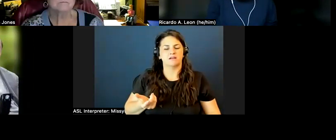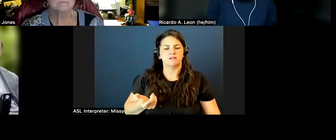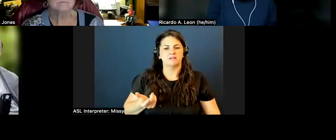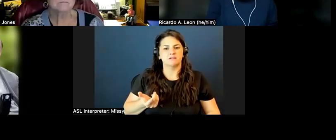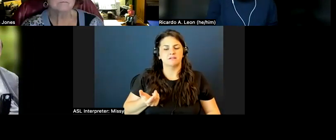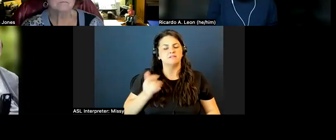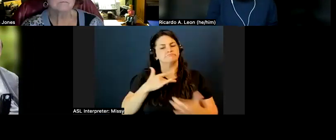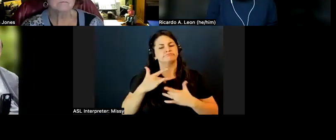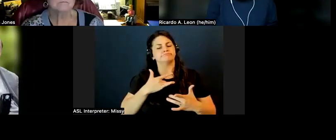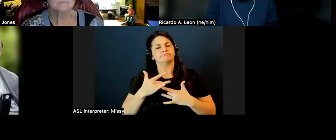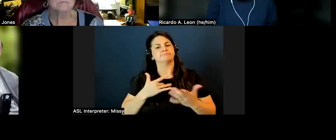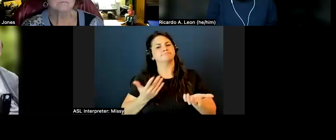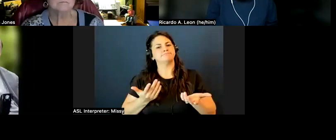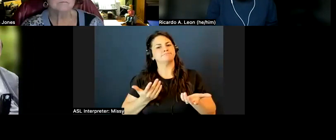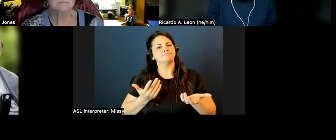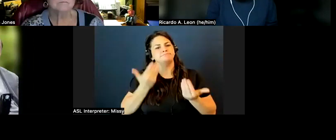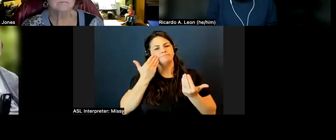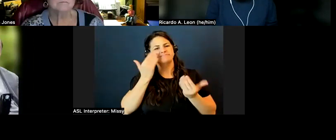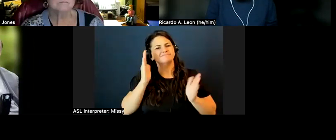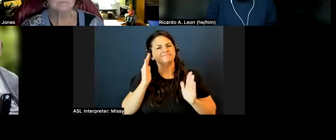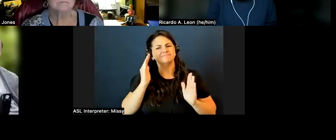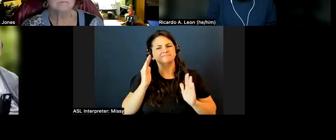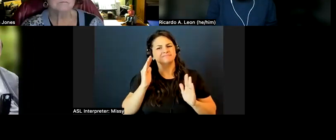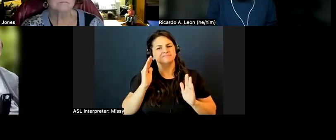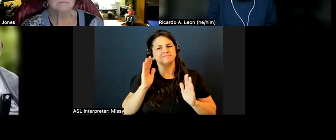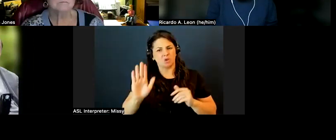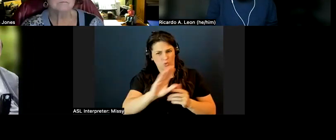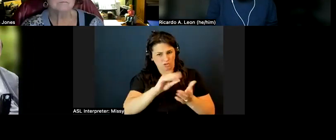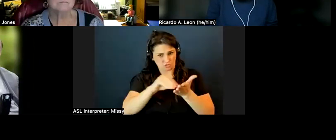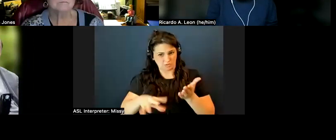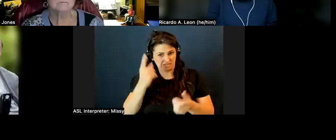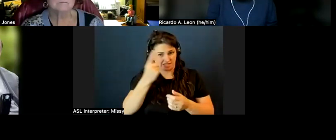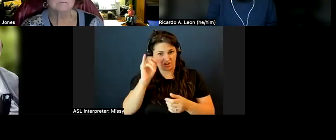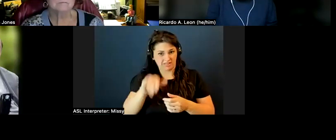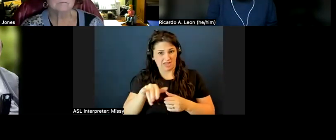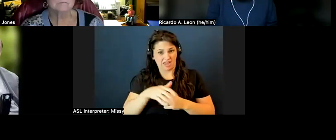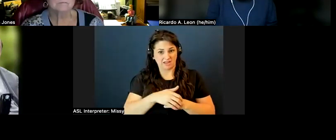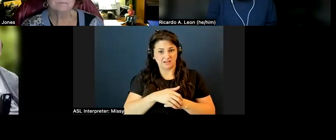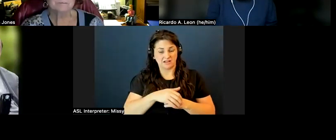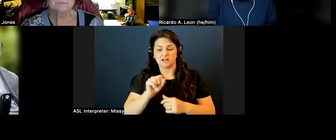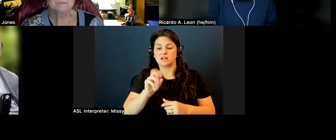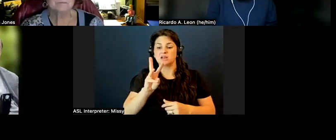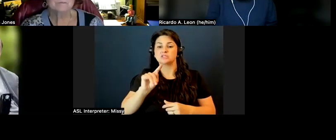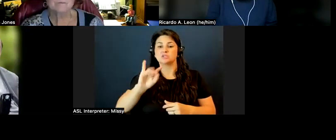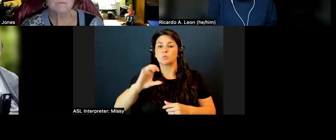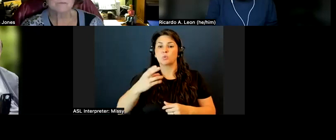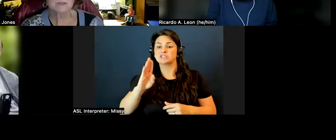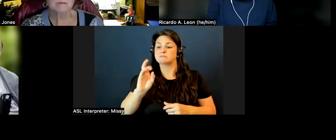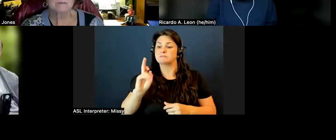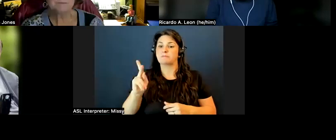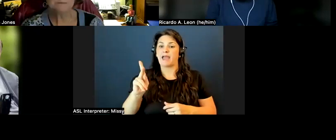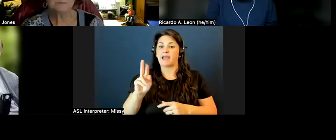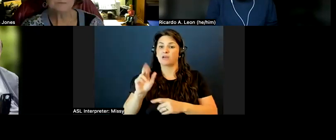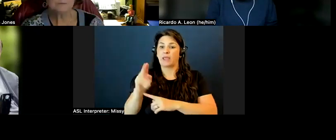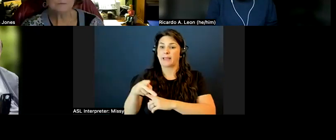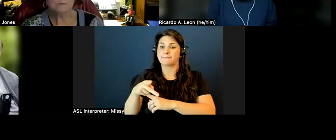that concerns me. I don't know if your students considered a switchback ramp, which would take